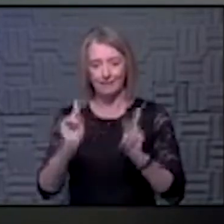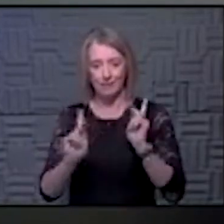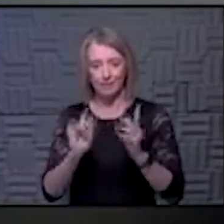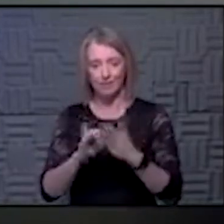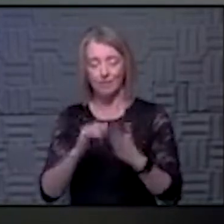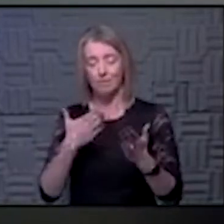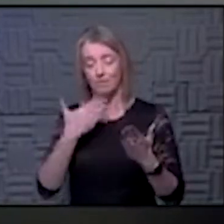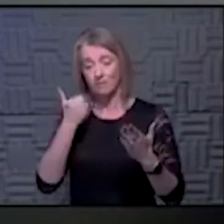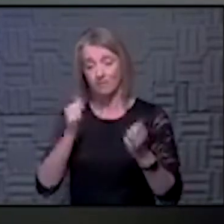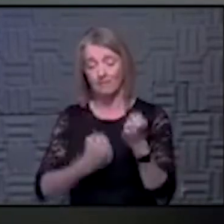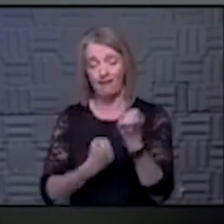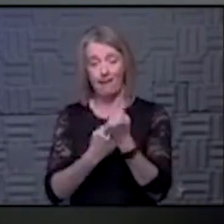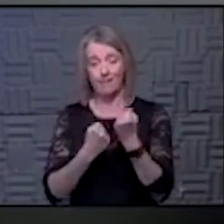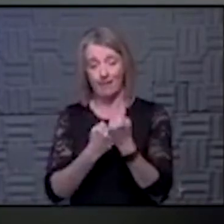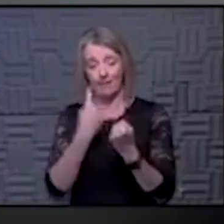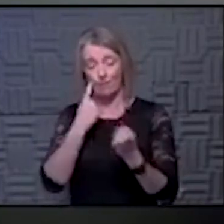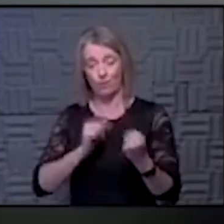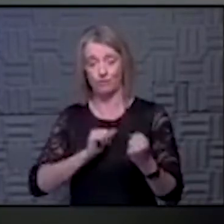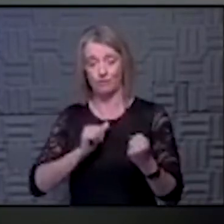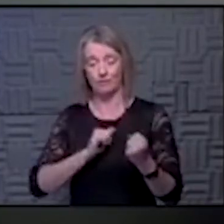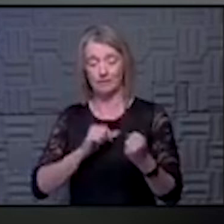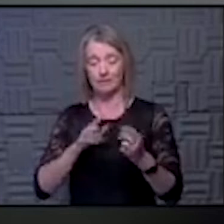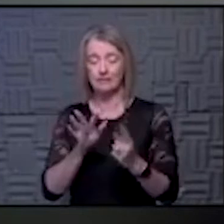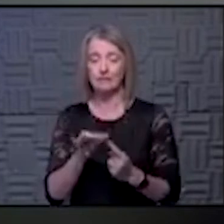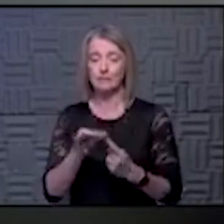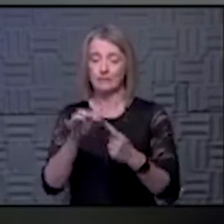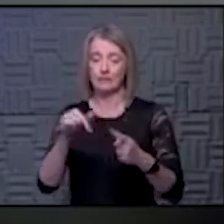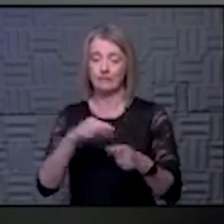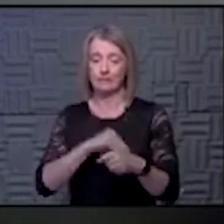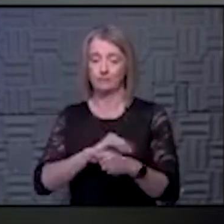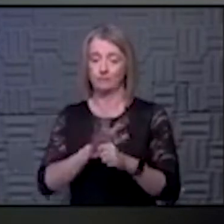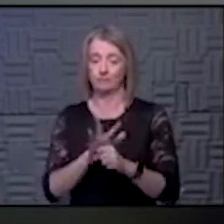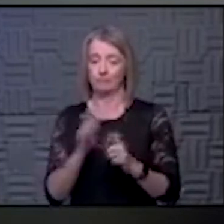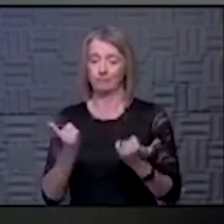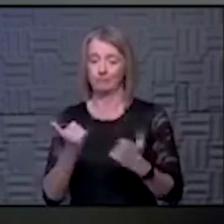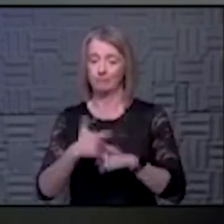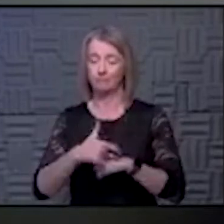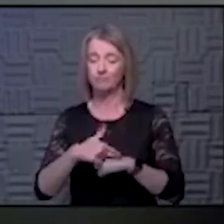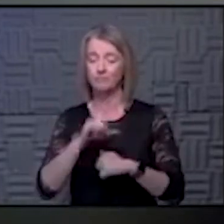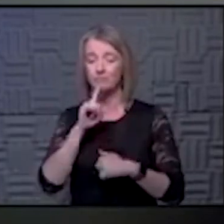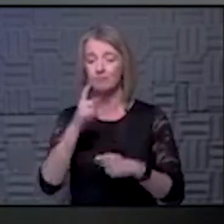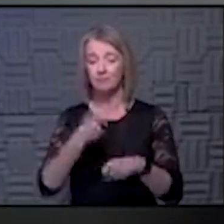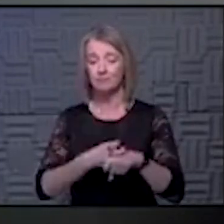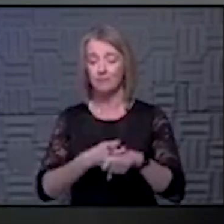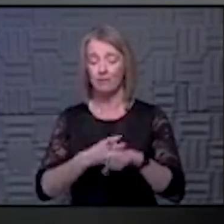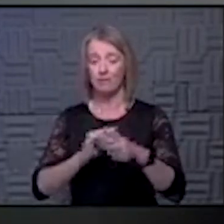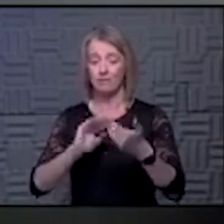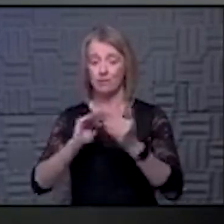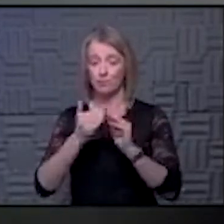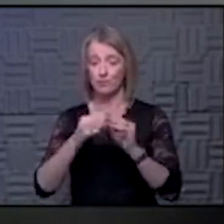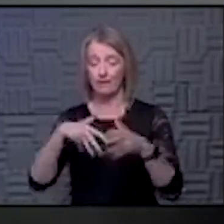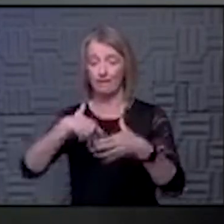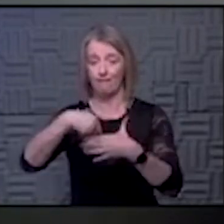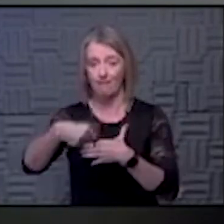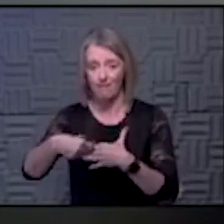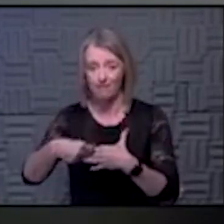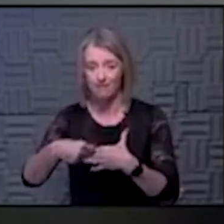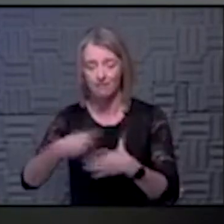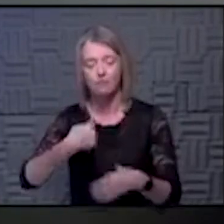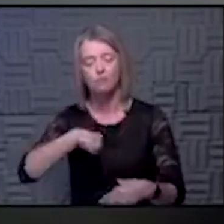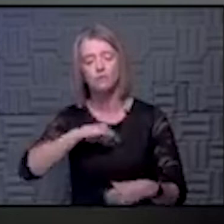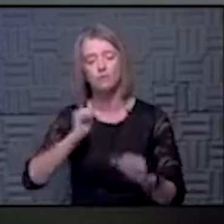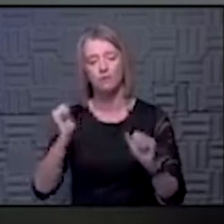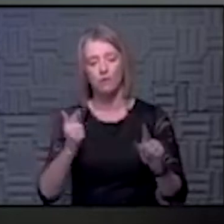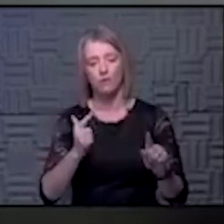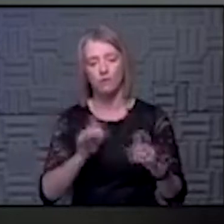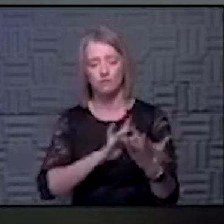ourselves. And especially during this time, during this pandemic, when it is really hard to be in community, we all should